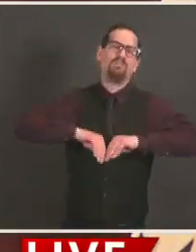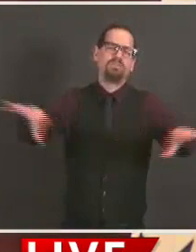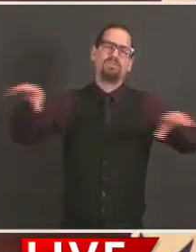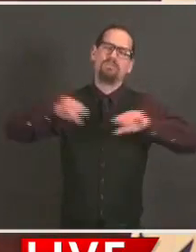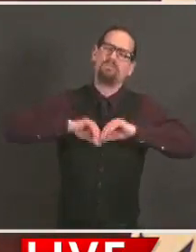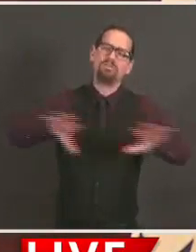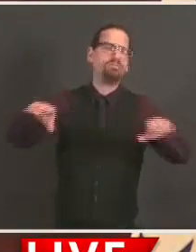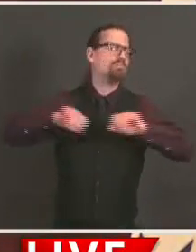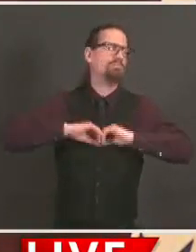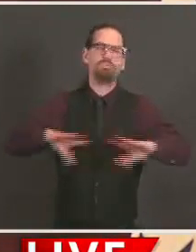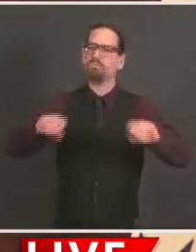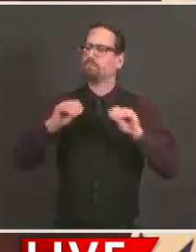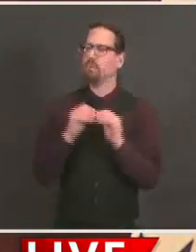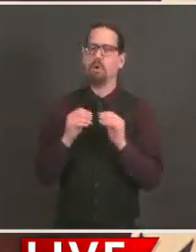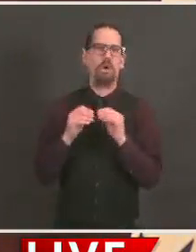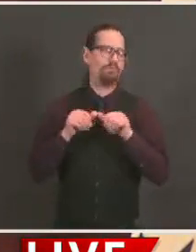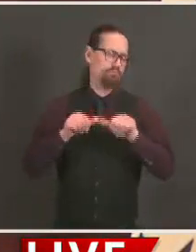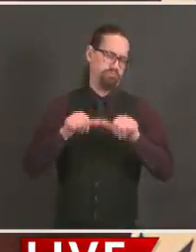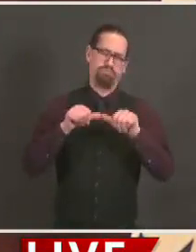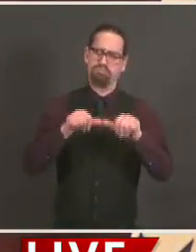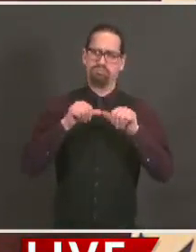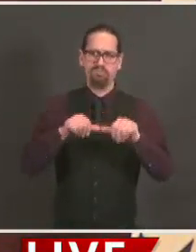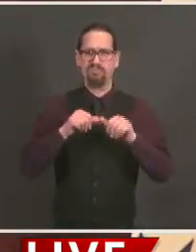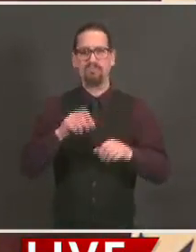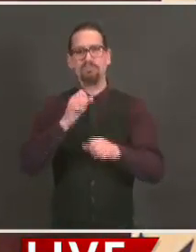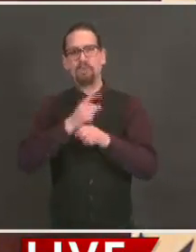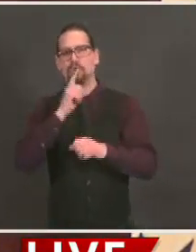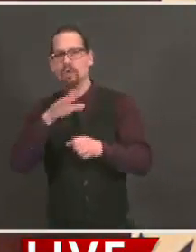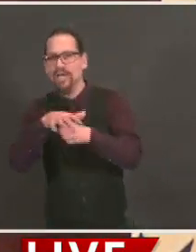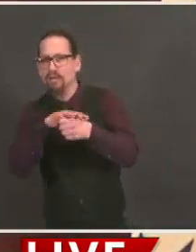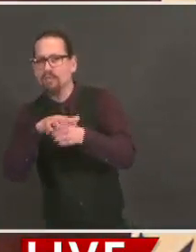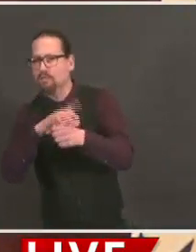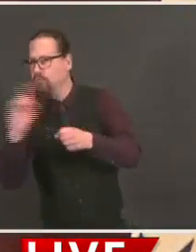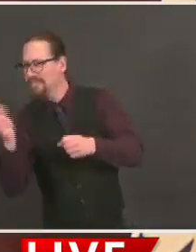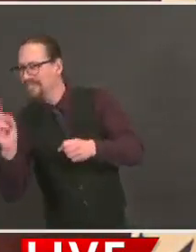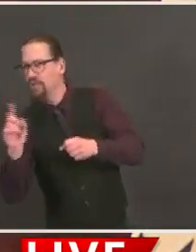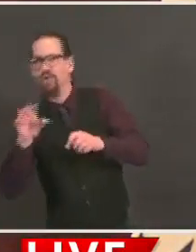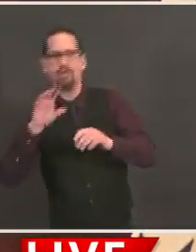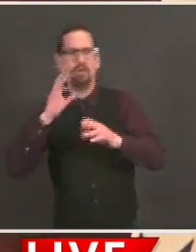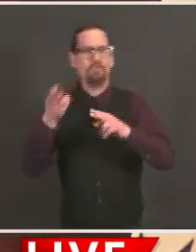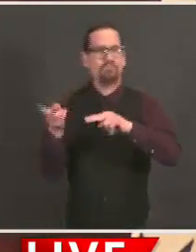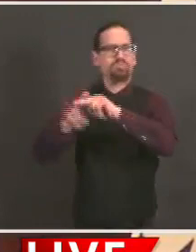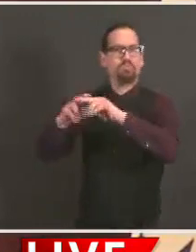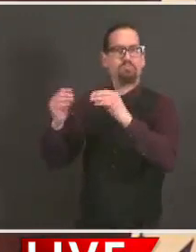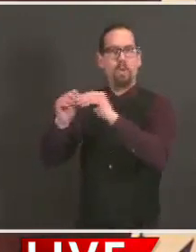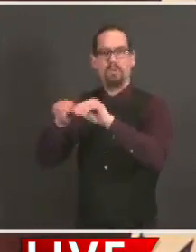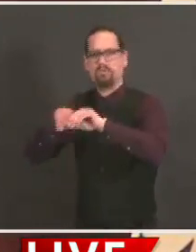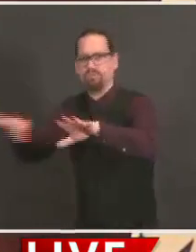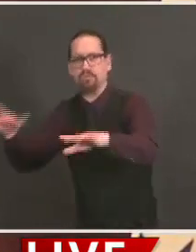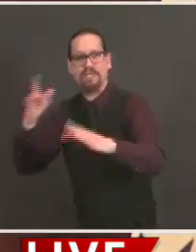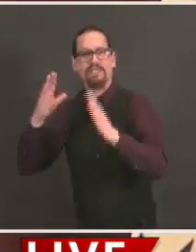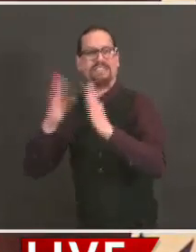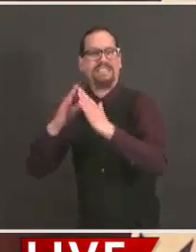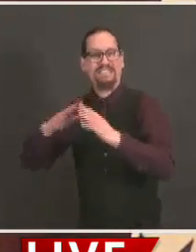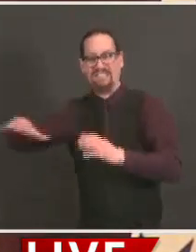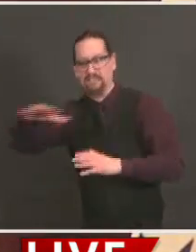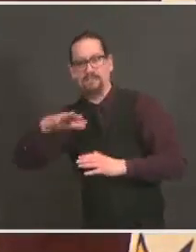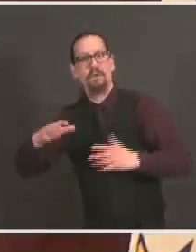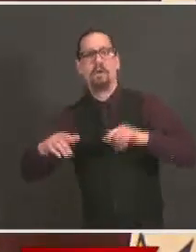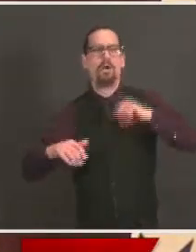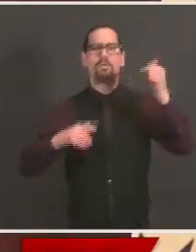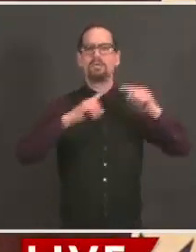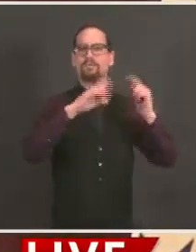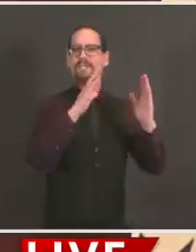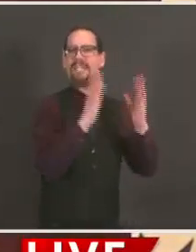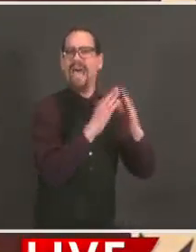and regional connections as best and most efficiently as possible, and we'll absolutely push to the max our